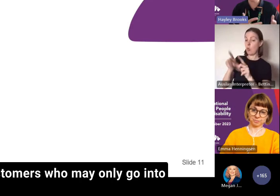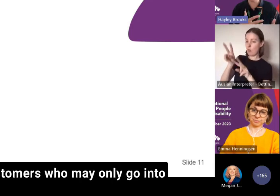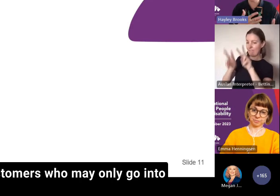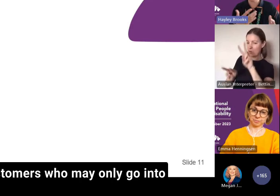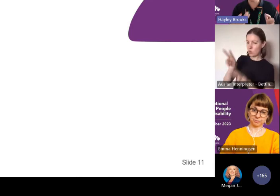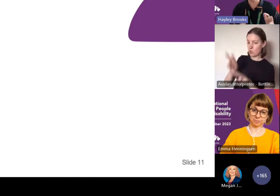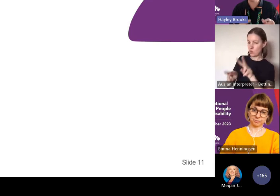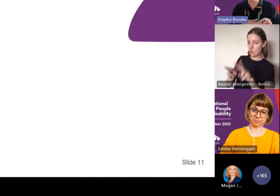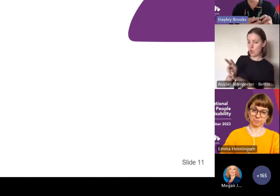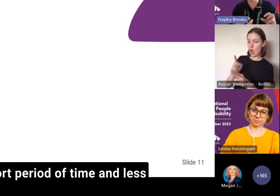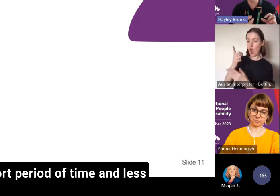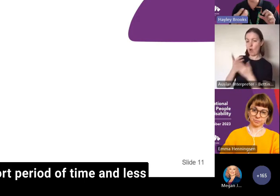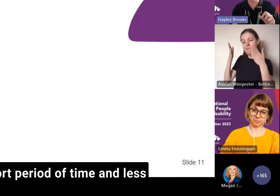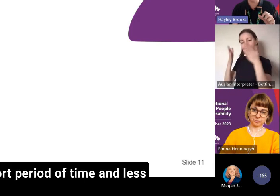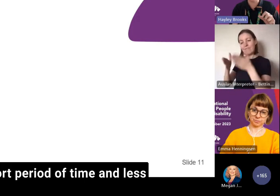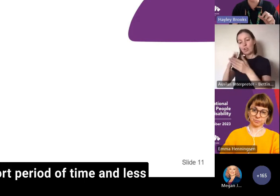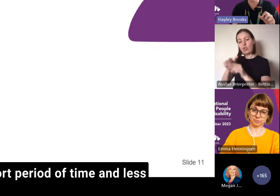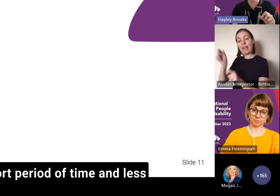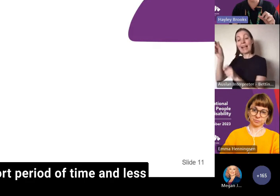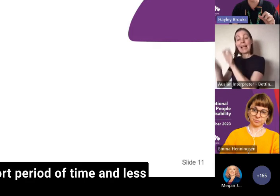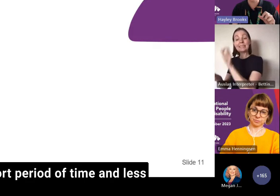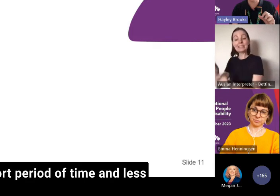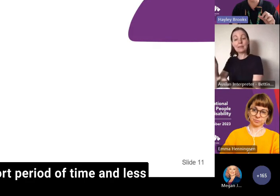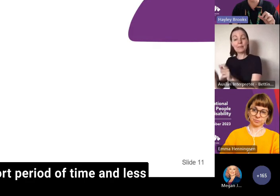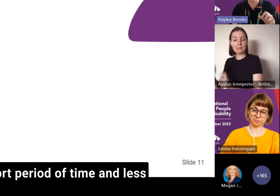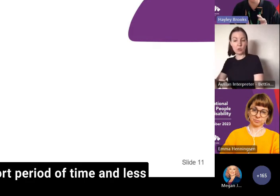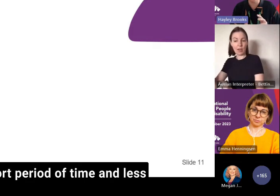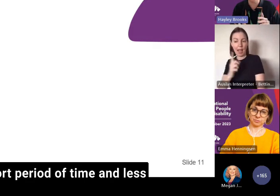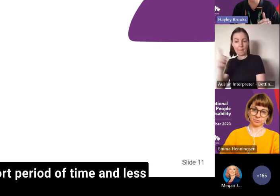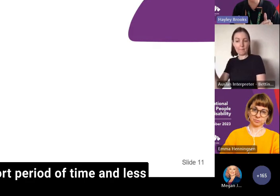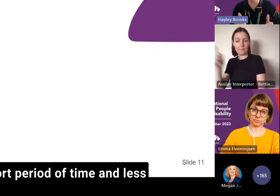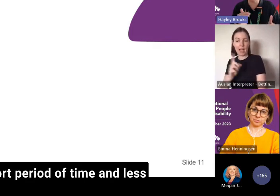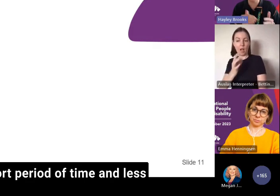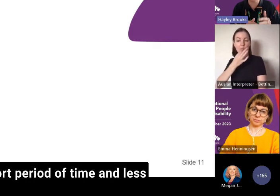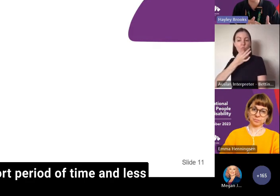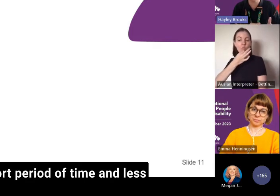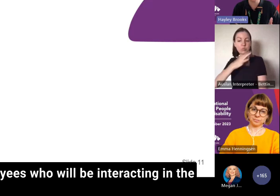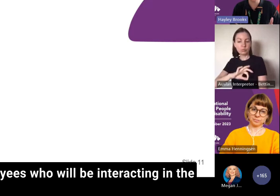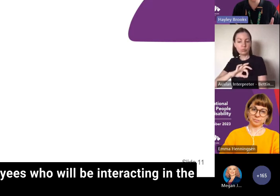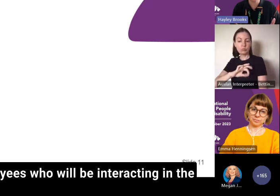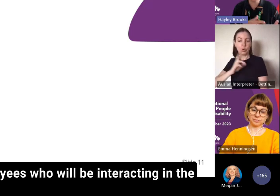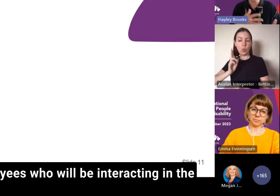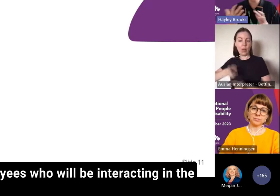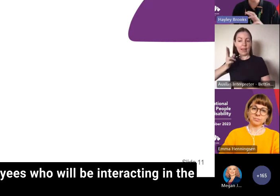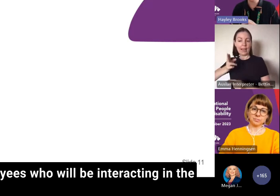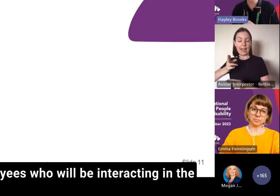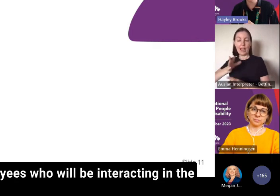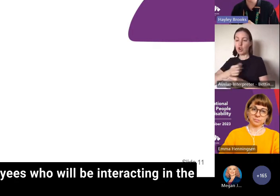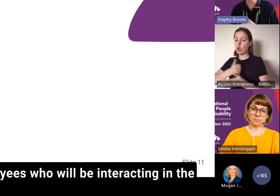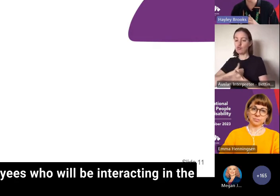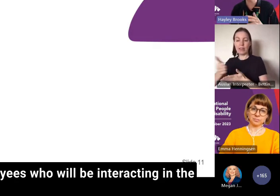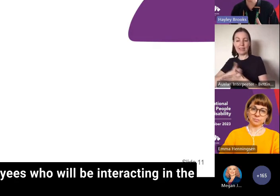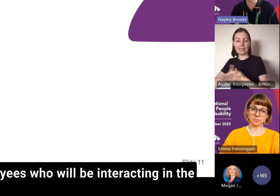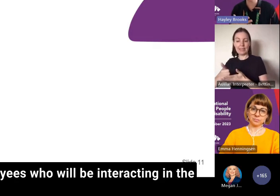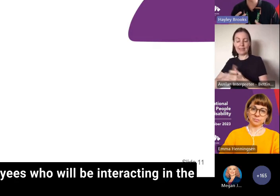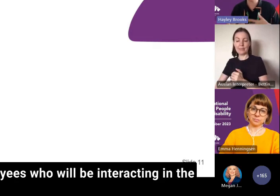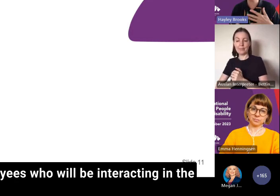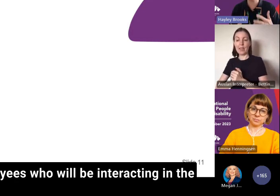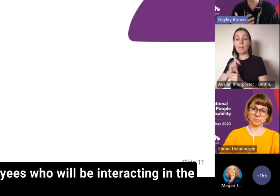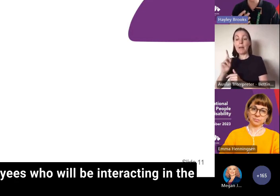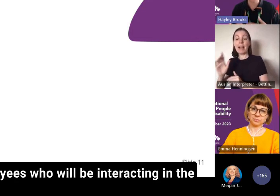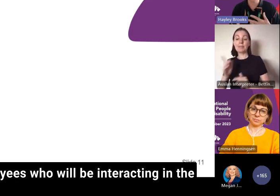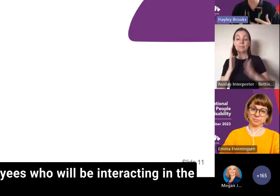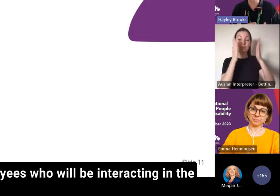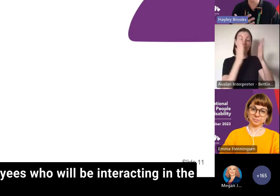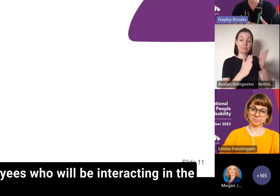go into a space for a short period of time and less often, compared to employees